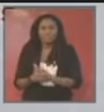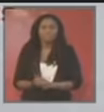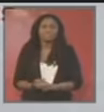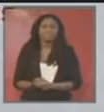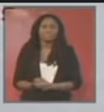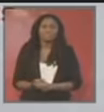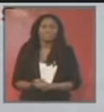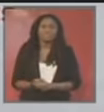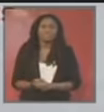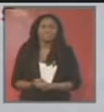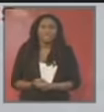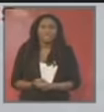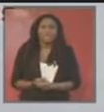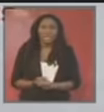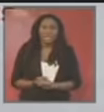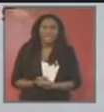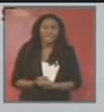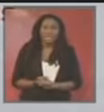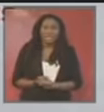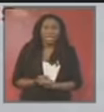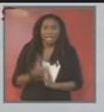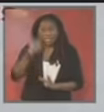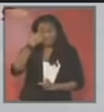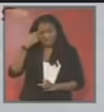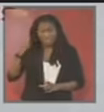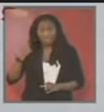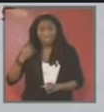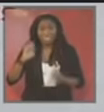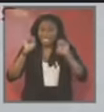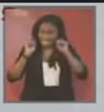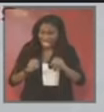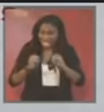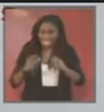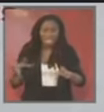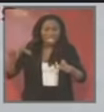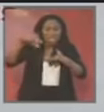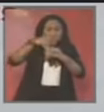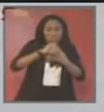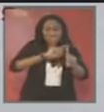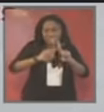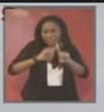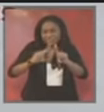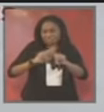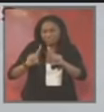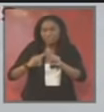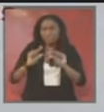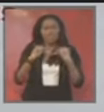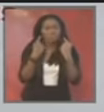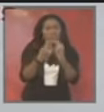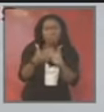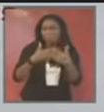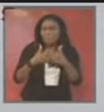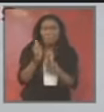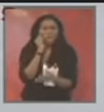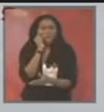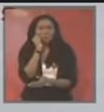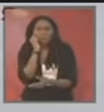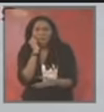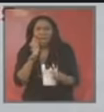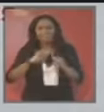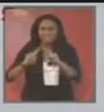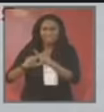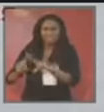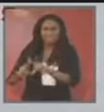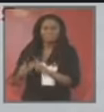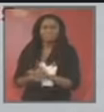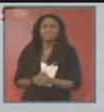various ethnic groups and having defined a safety profile that indicates that the vaccine is safe across the board, having included not